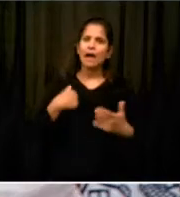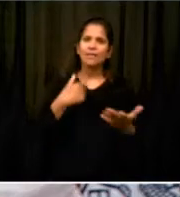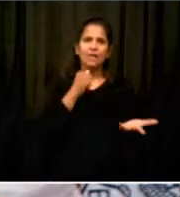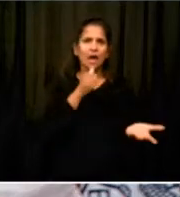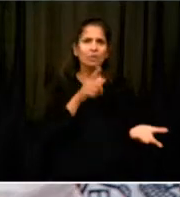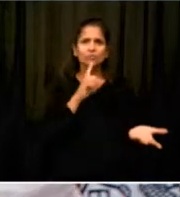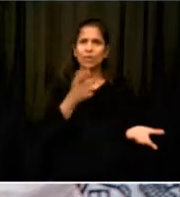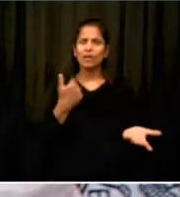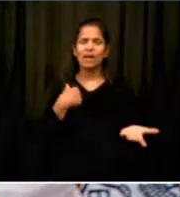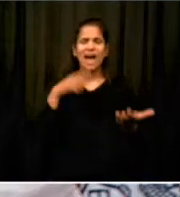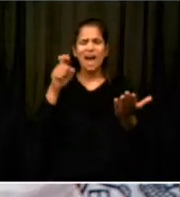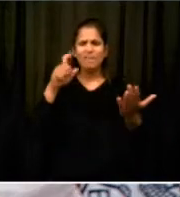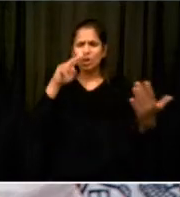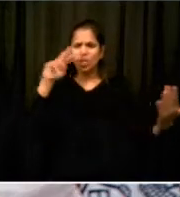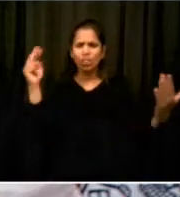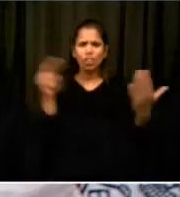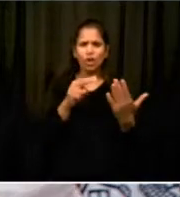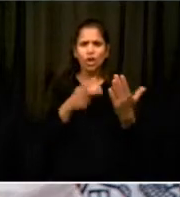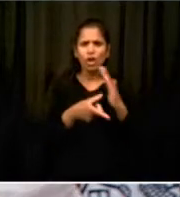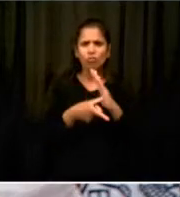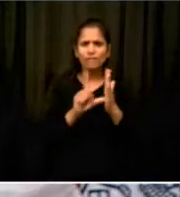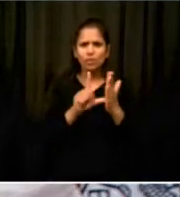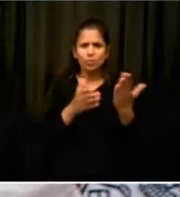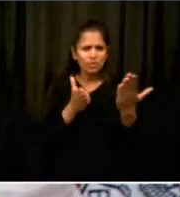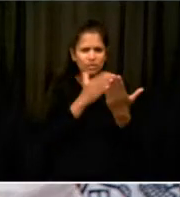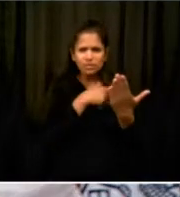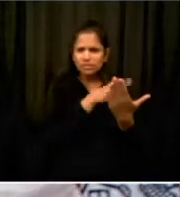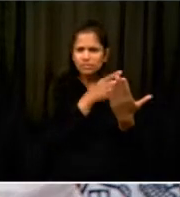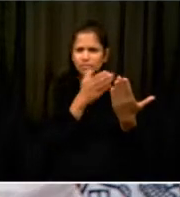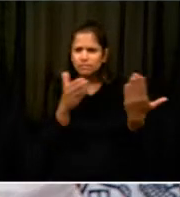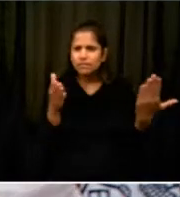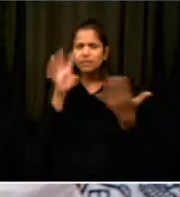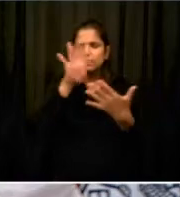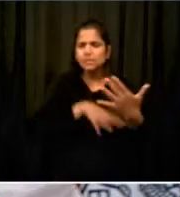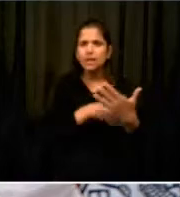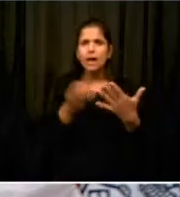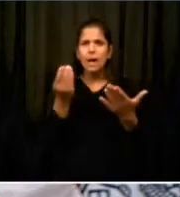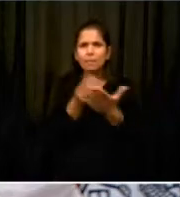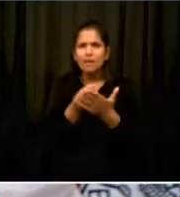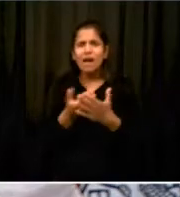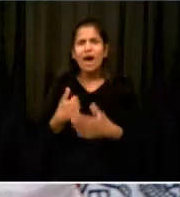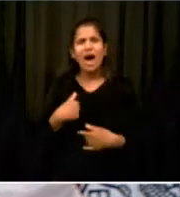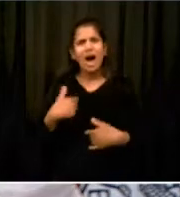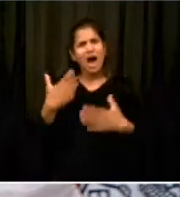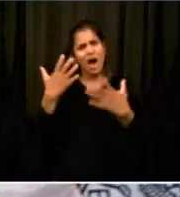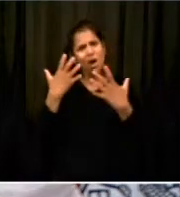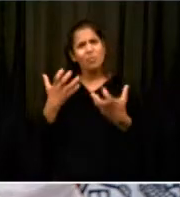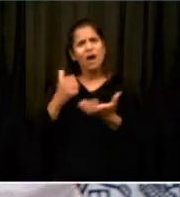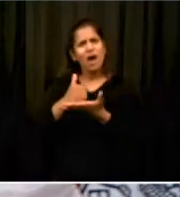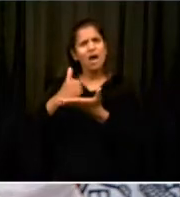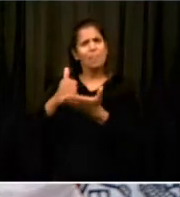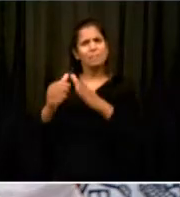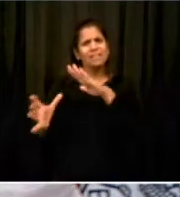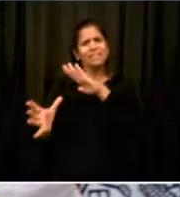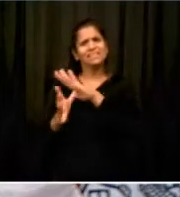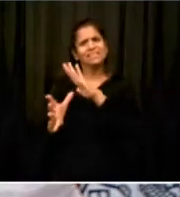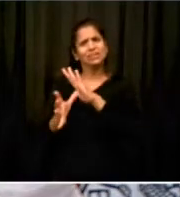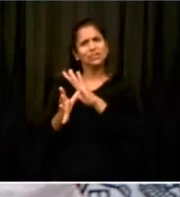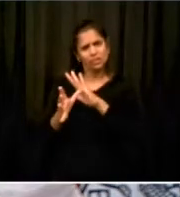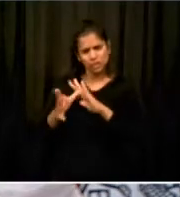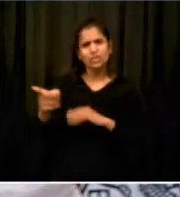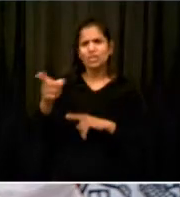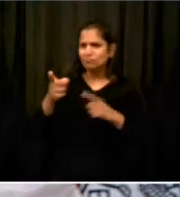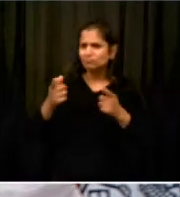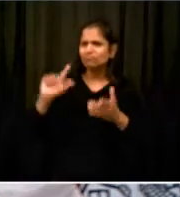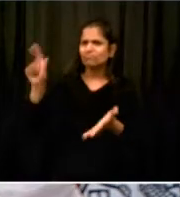year. Let me find out more about that and we'll give you an update today. Next, we have Jake from Gothamist.